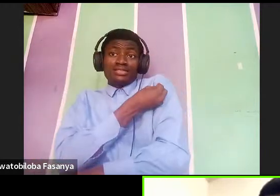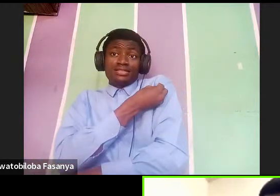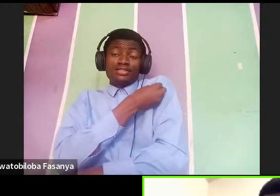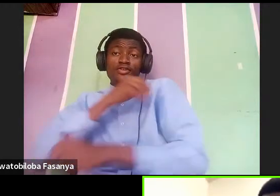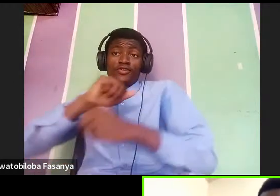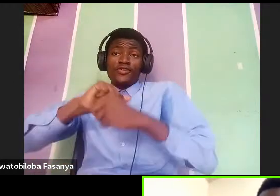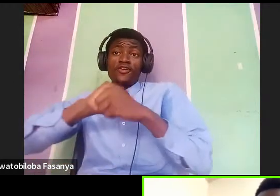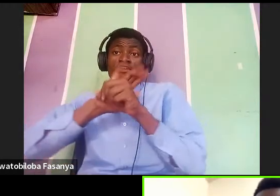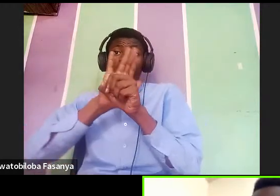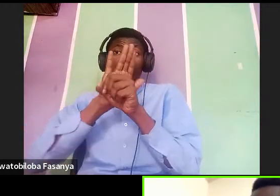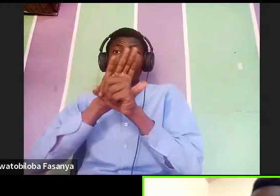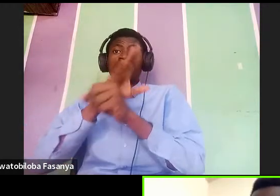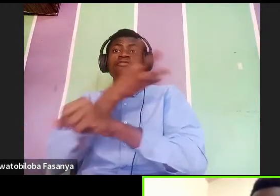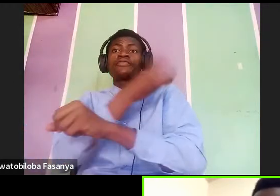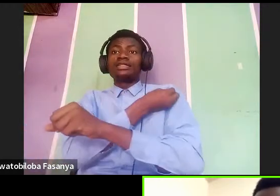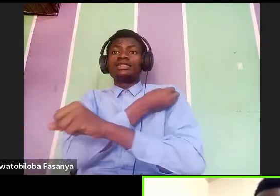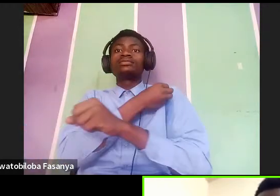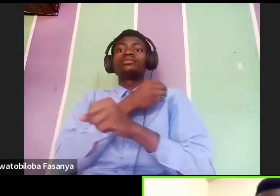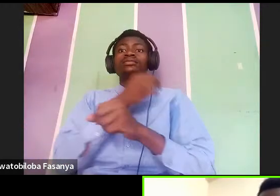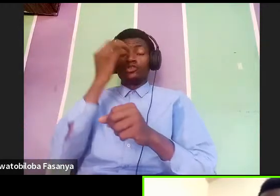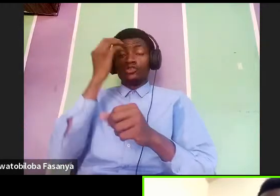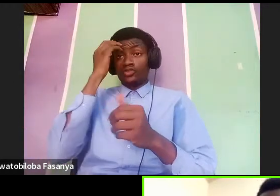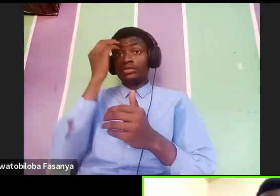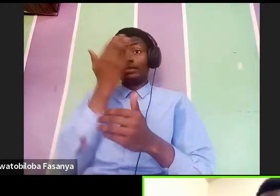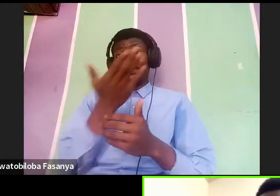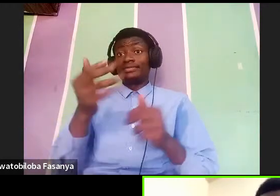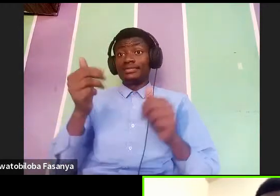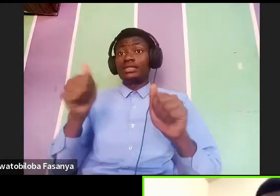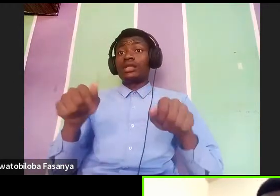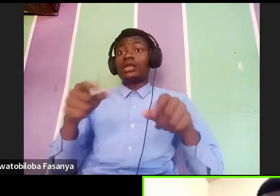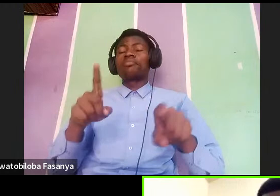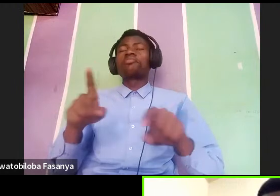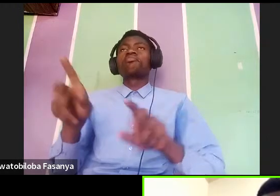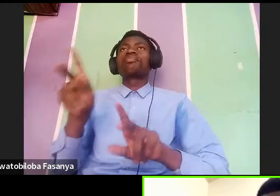things that can happen, you can also have local reactions. So it may just be that